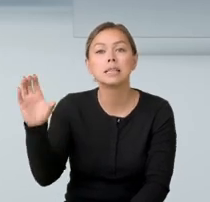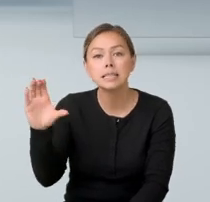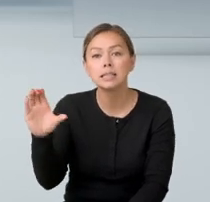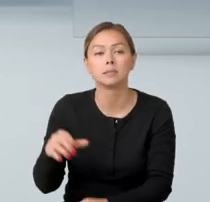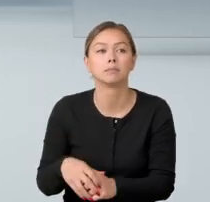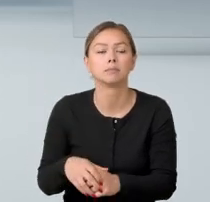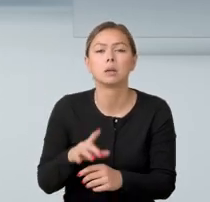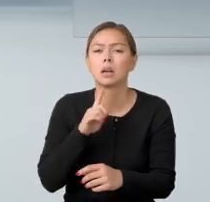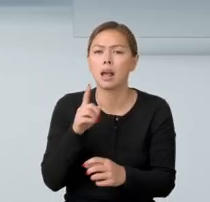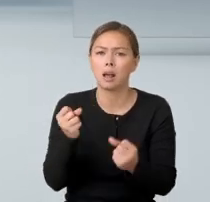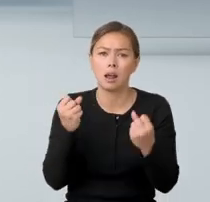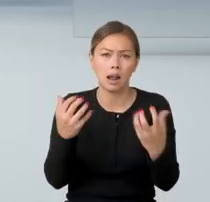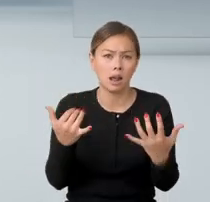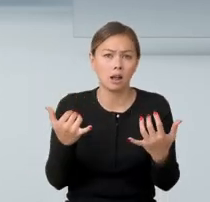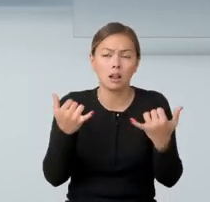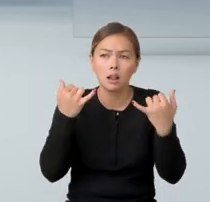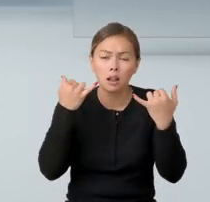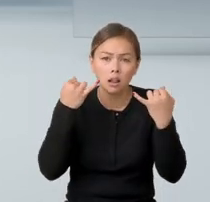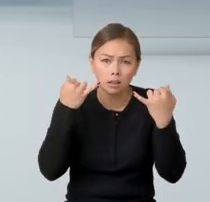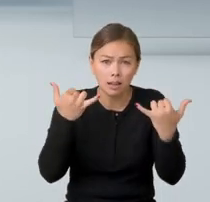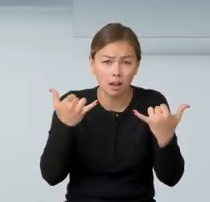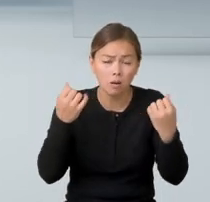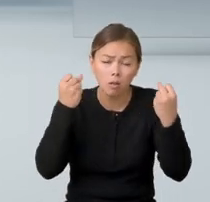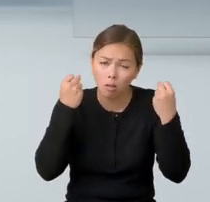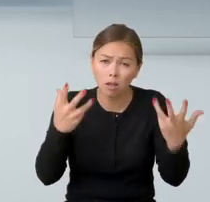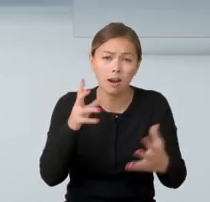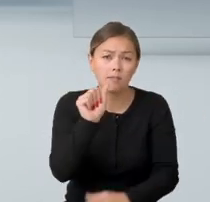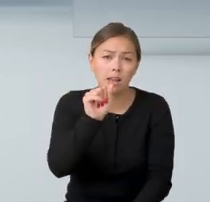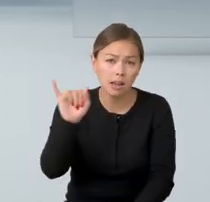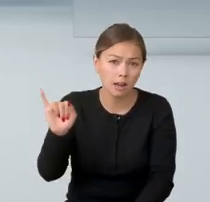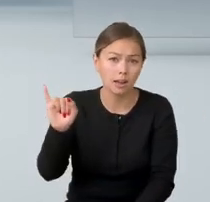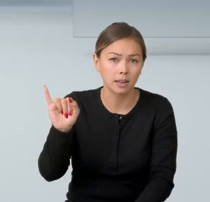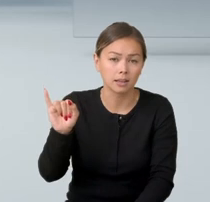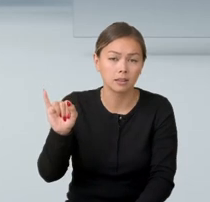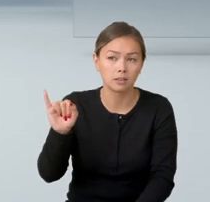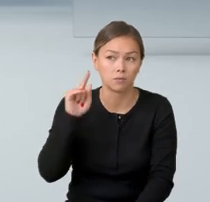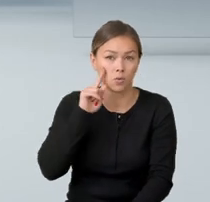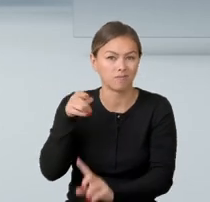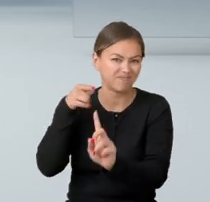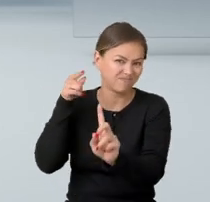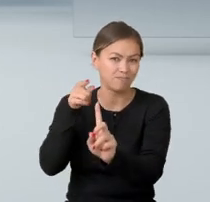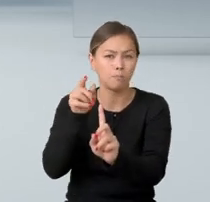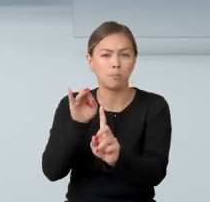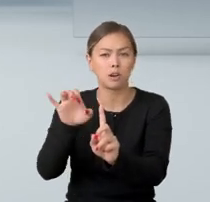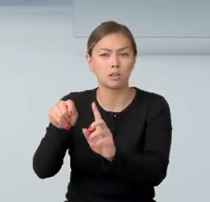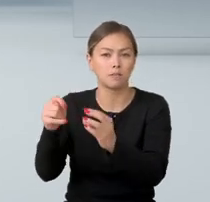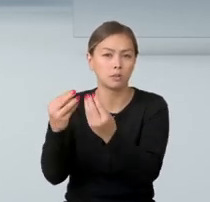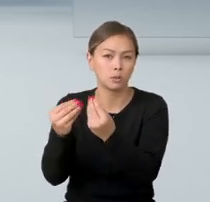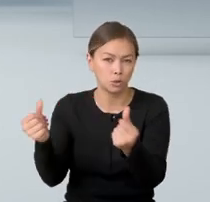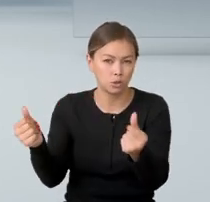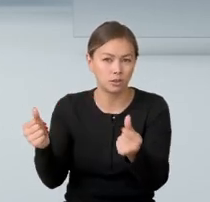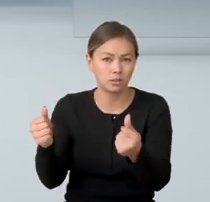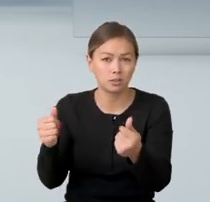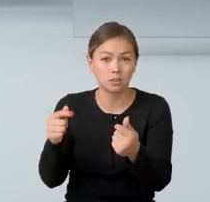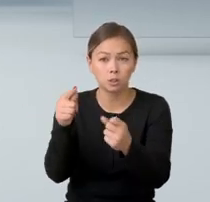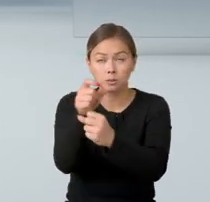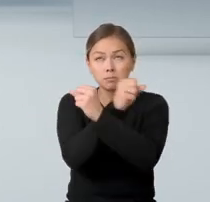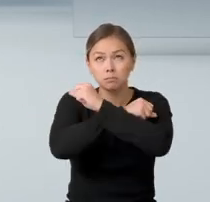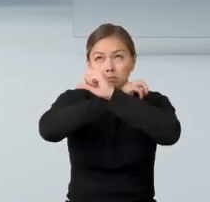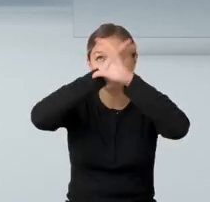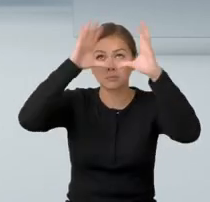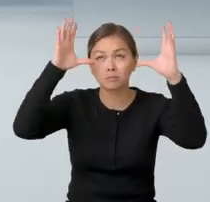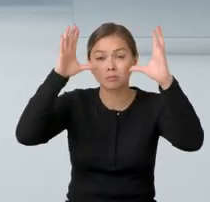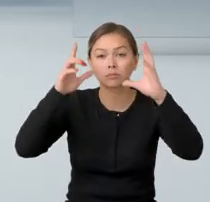C um and now we have a lot of AI things happening here in the Microsoft solution